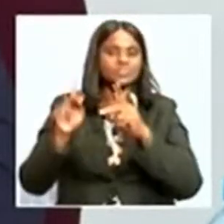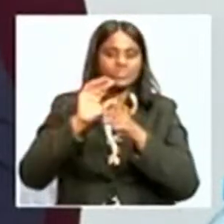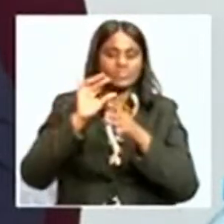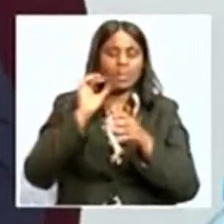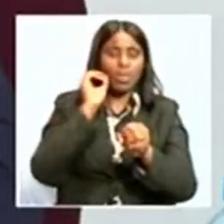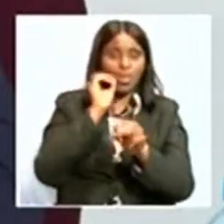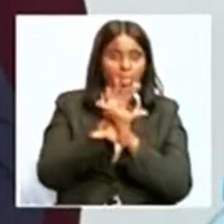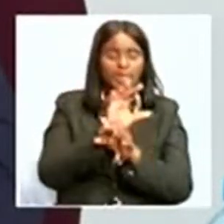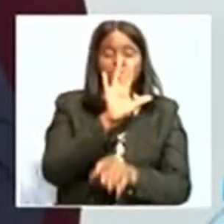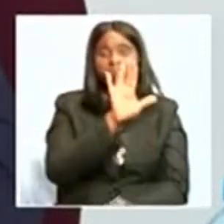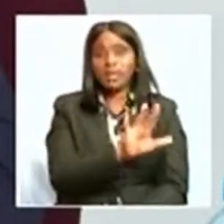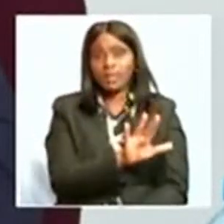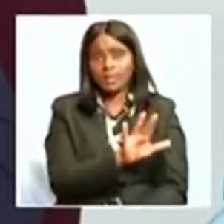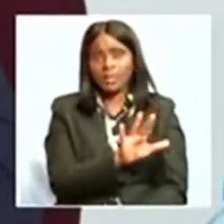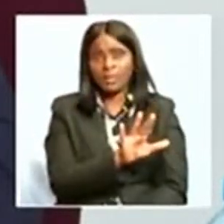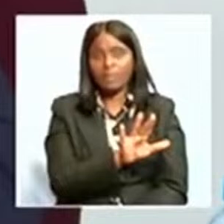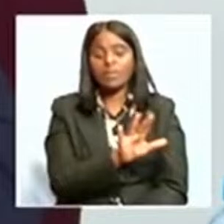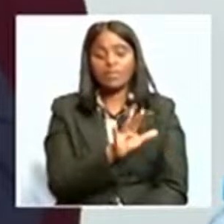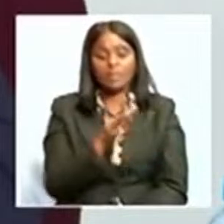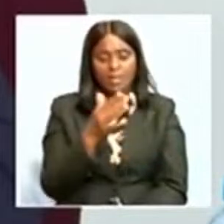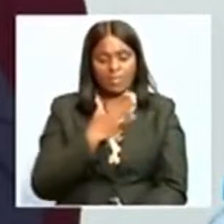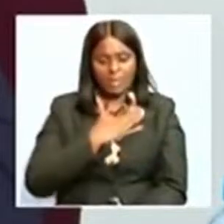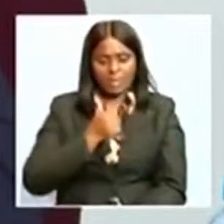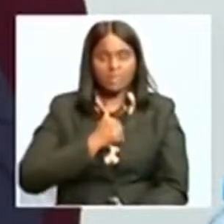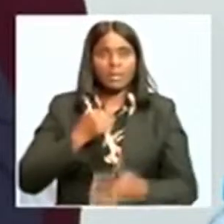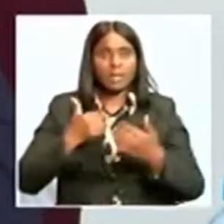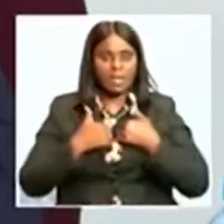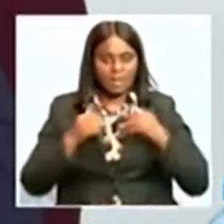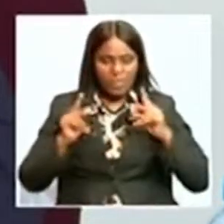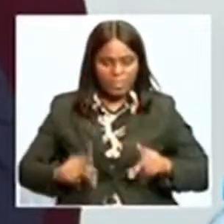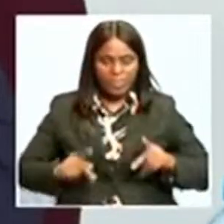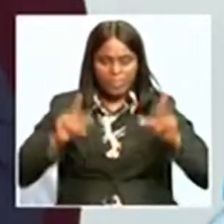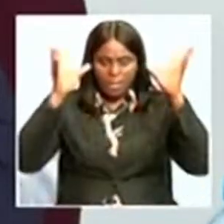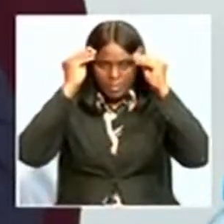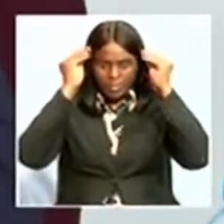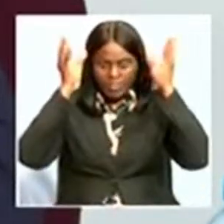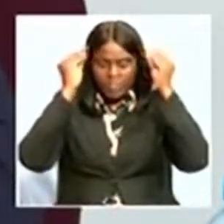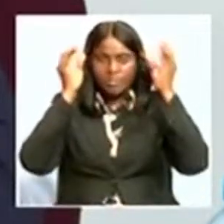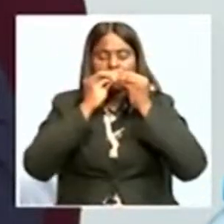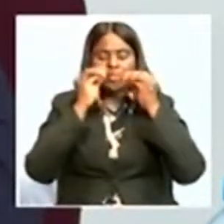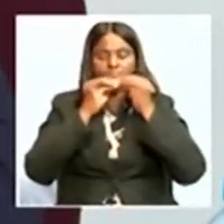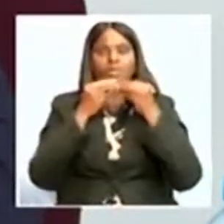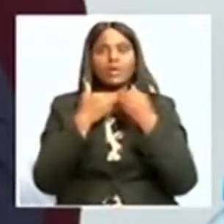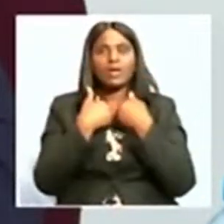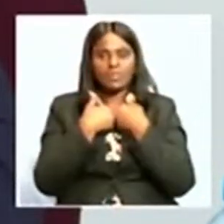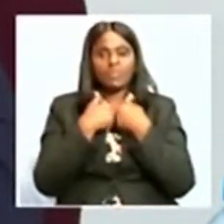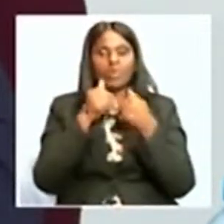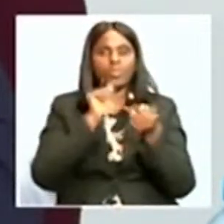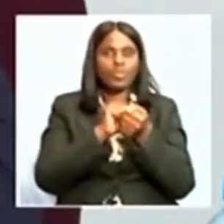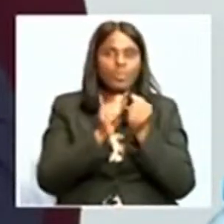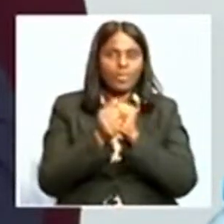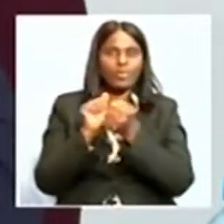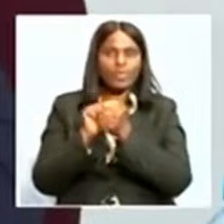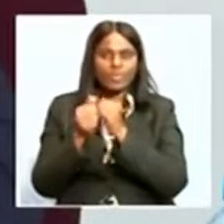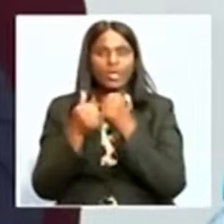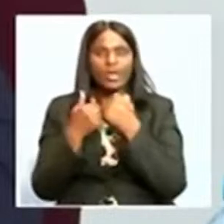Already, I have personally experienced problems